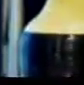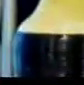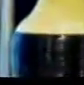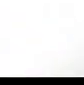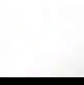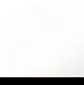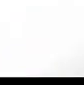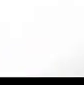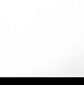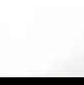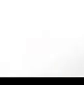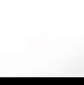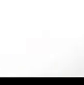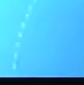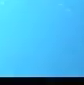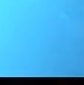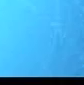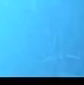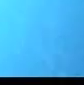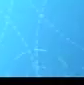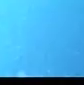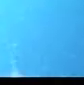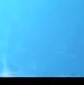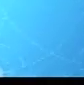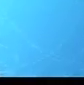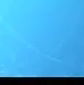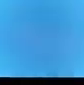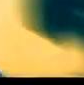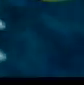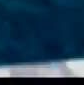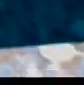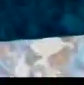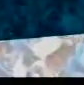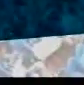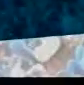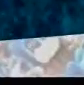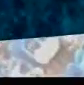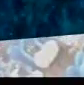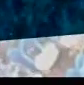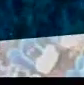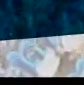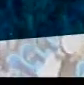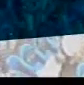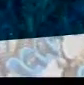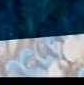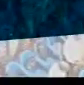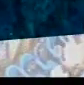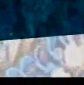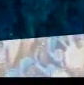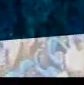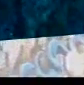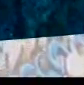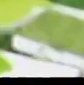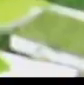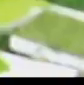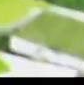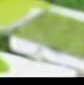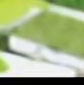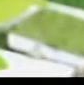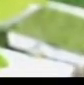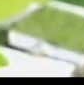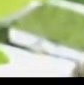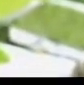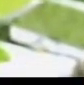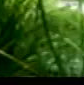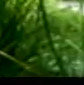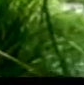W.F. KUMUYI at the April edition of the Global Crusade, themed Glorious Visitation from Christ. Get set to